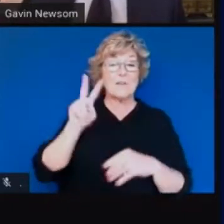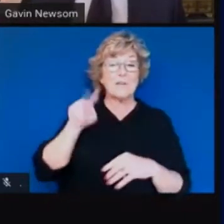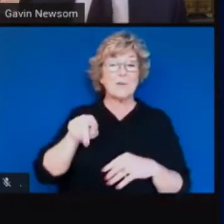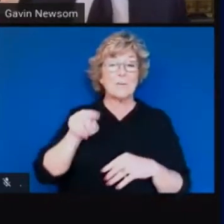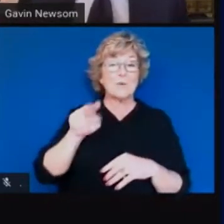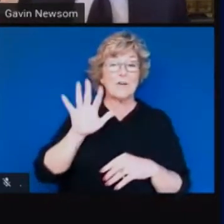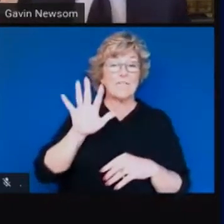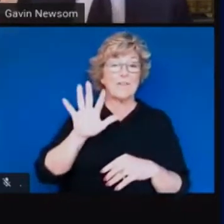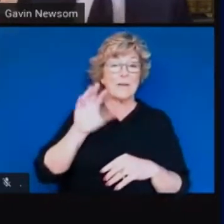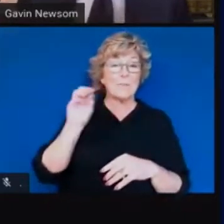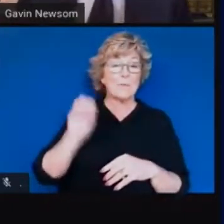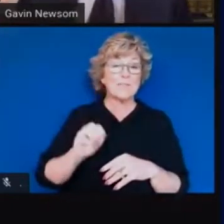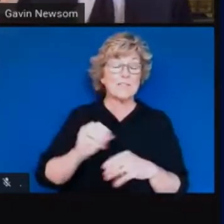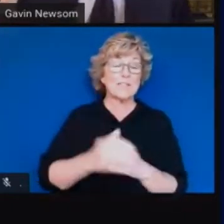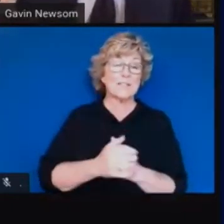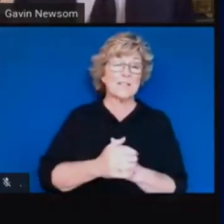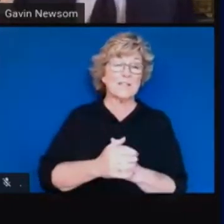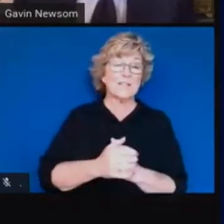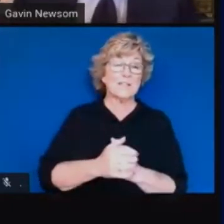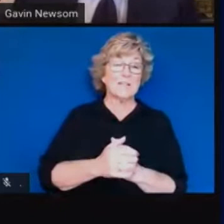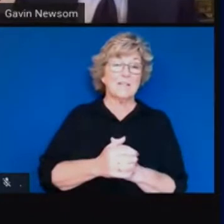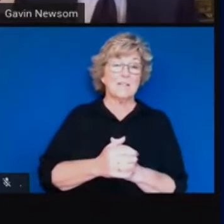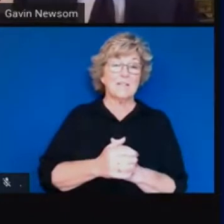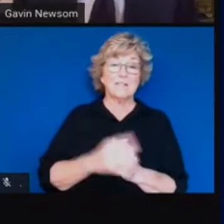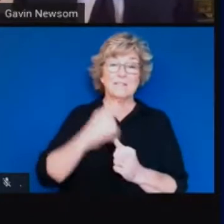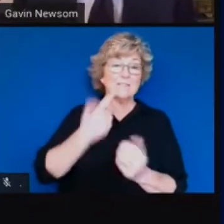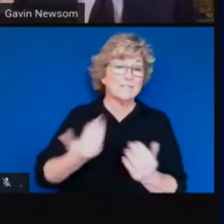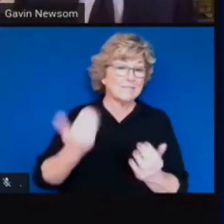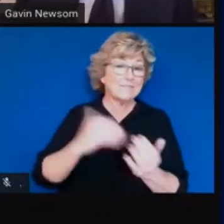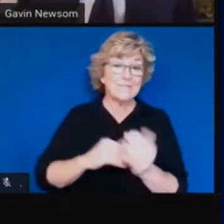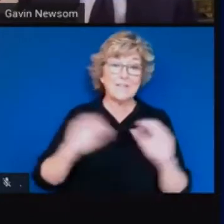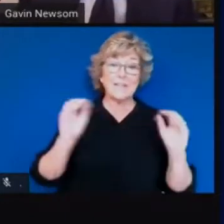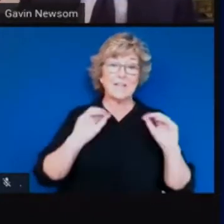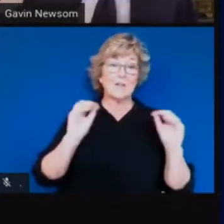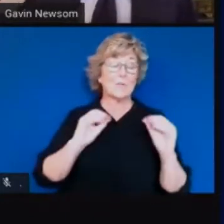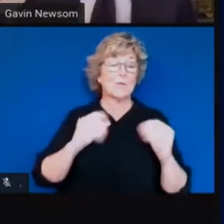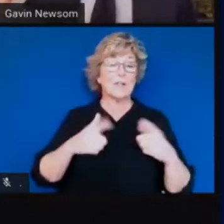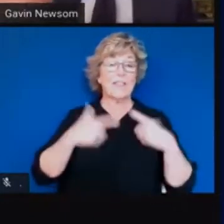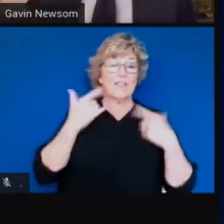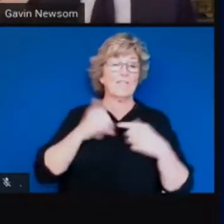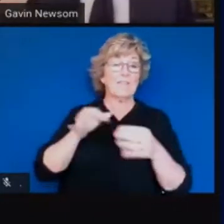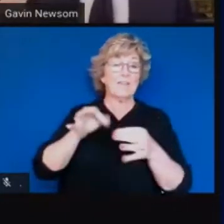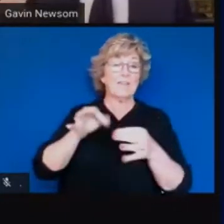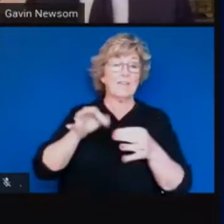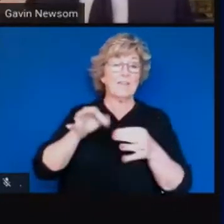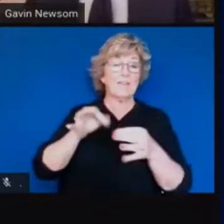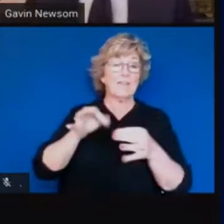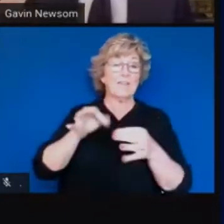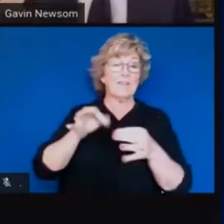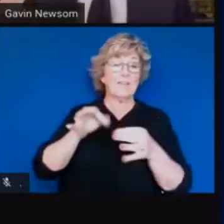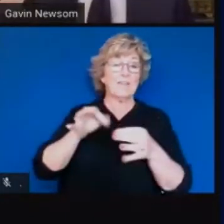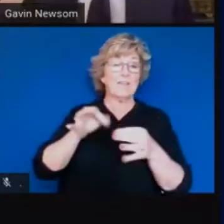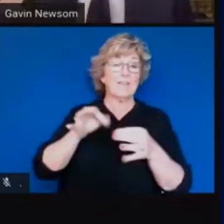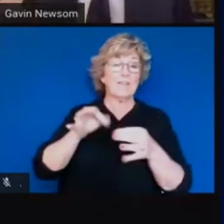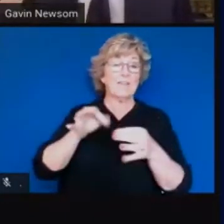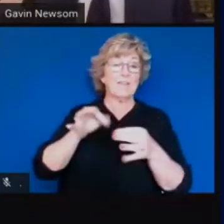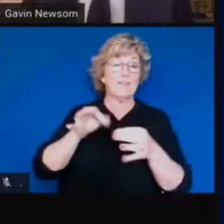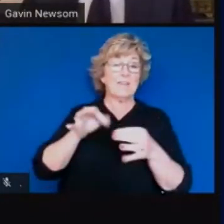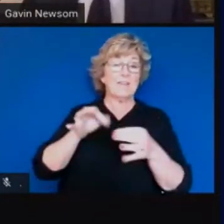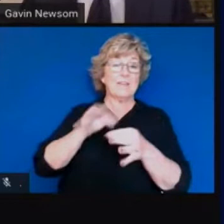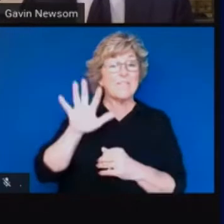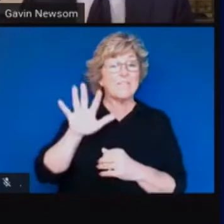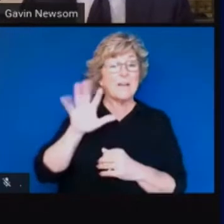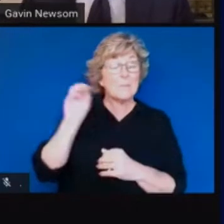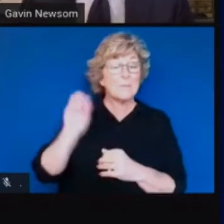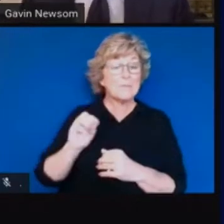aggregate. I always say this, and forgive me for saying it yet again, none of us live in the aggregate. So that's nice to see. 2.5%